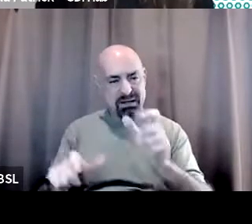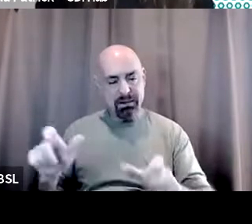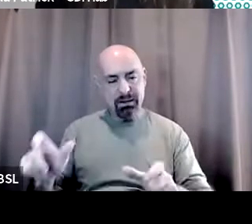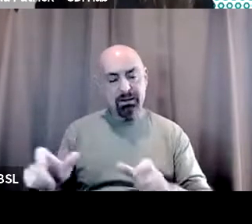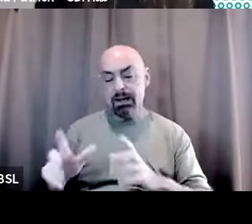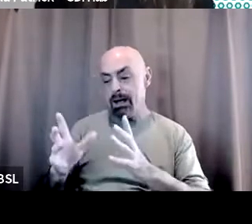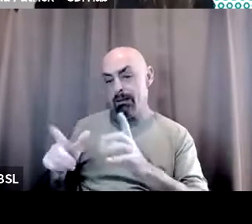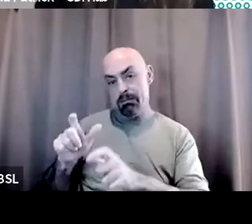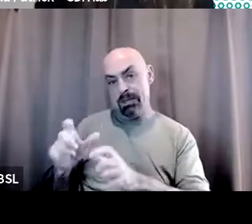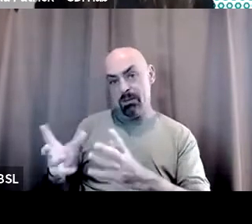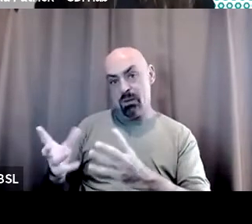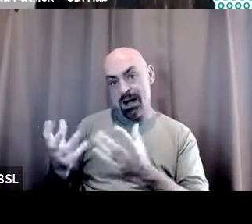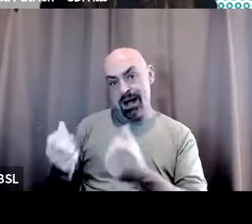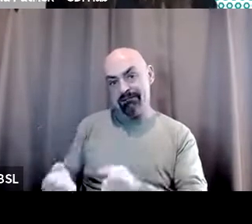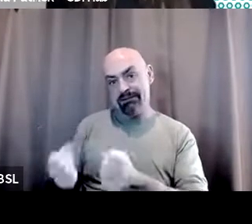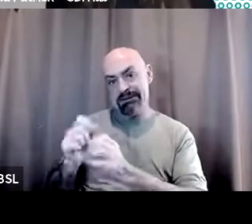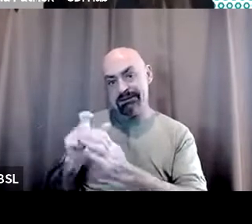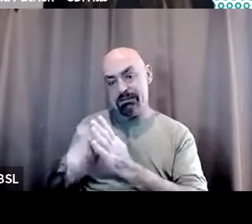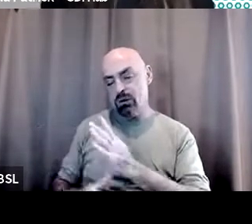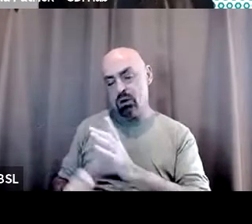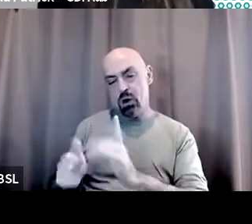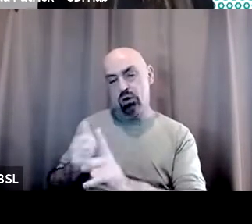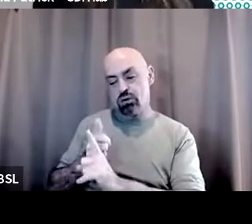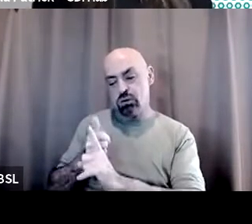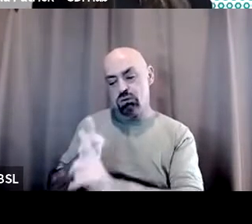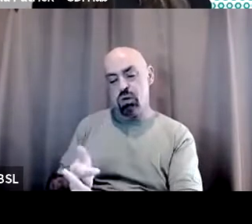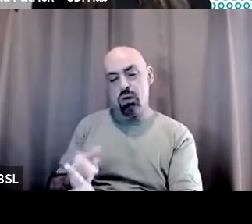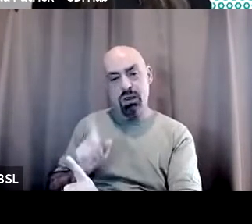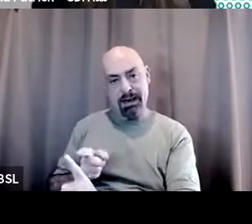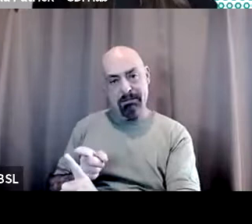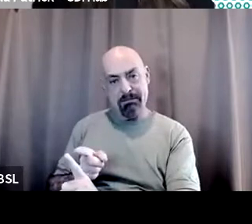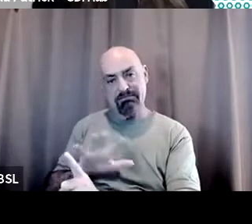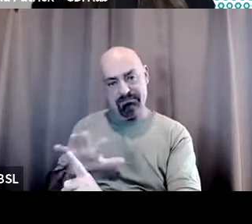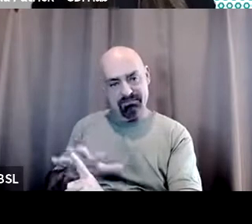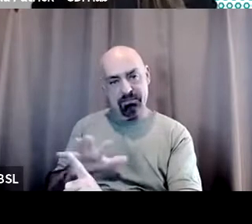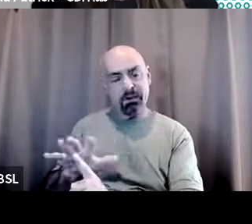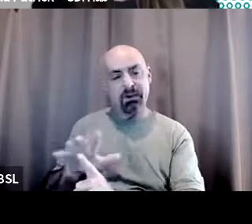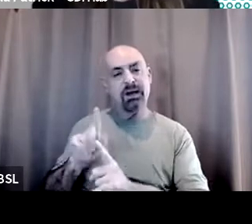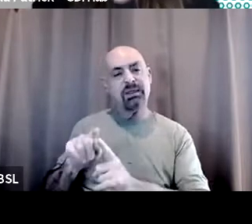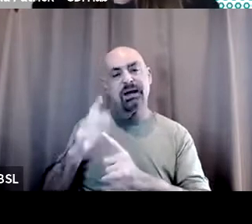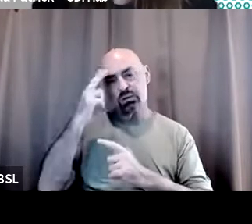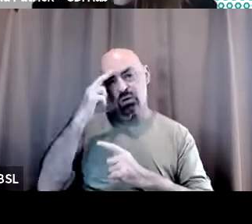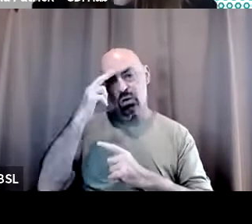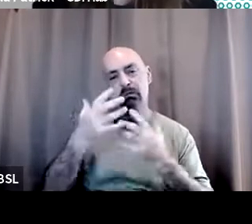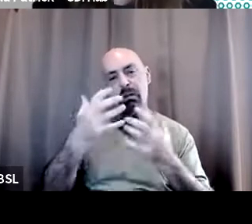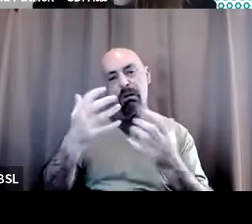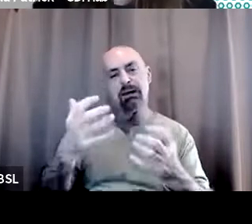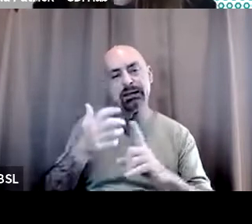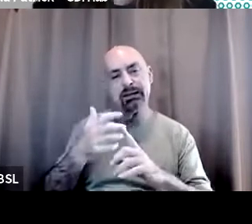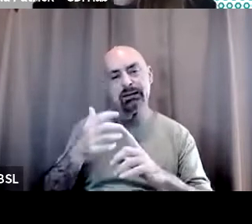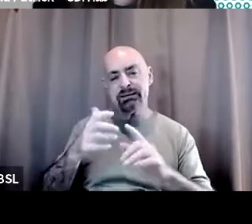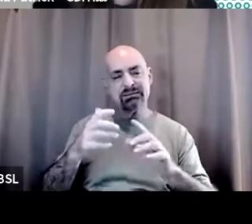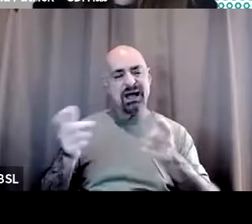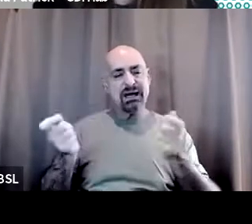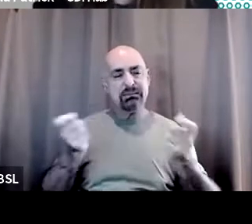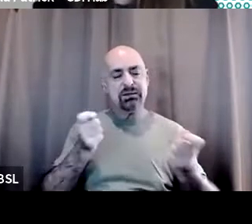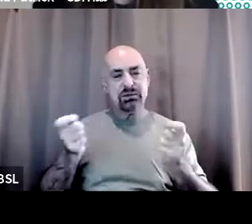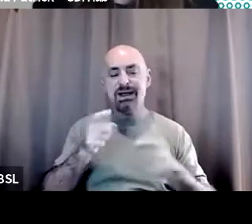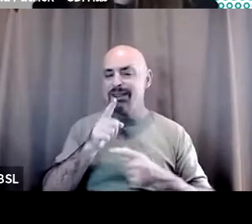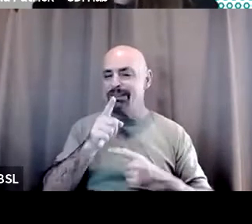disability, supporting them, and with the public administration. This, I think, is a key